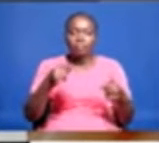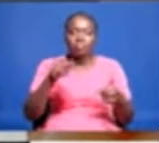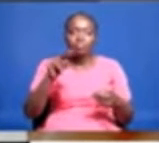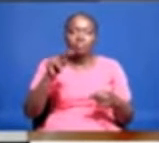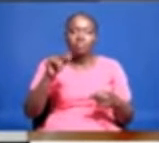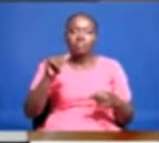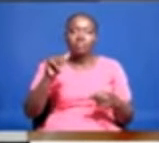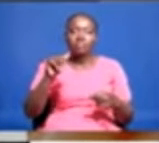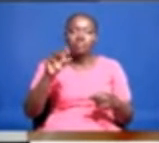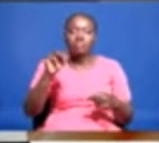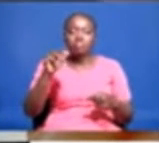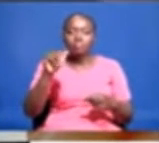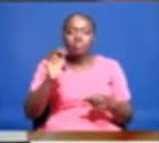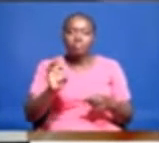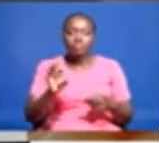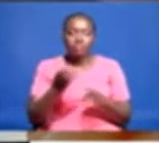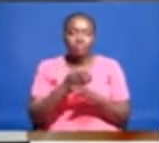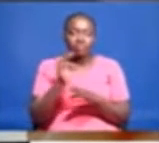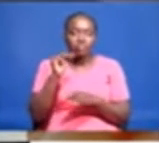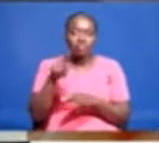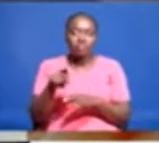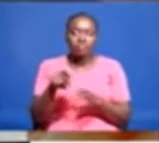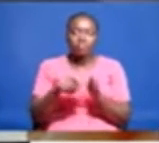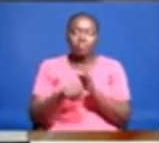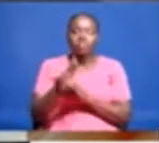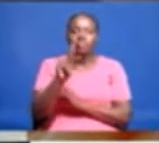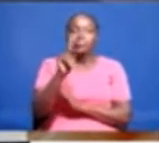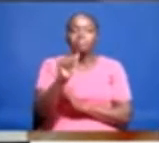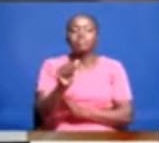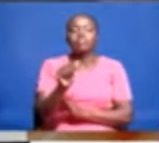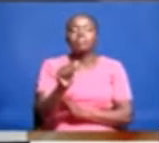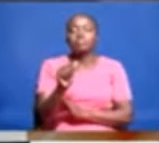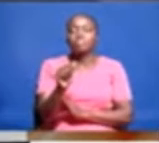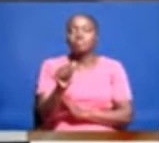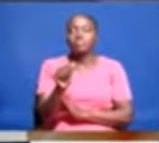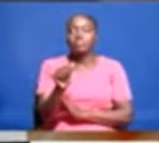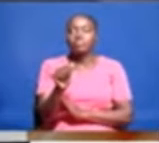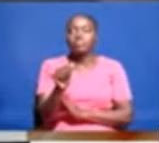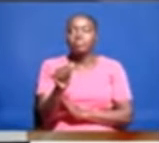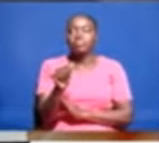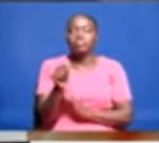former MP, was vying under a UDA ticket. Nyamai garnered